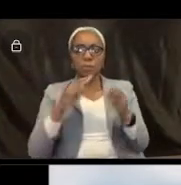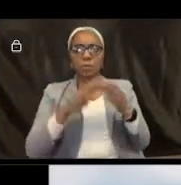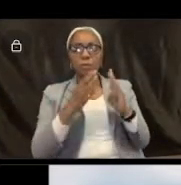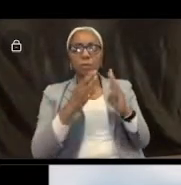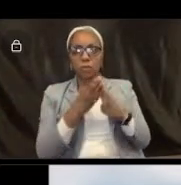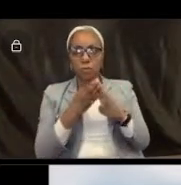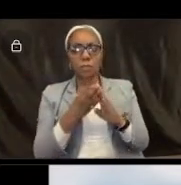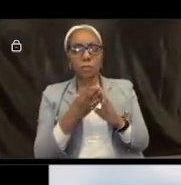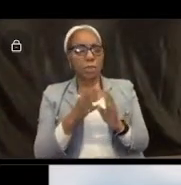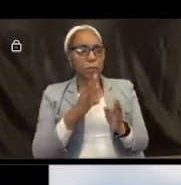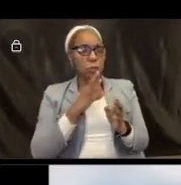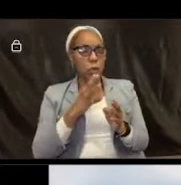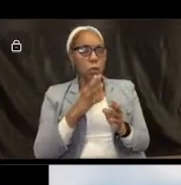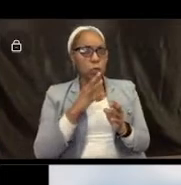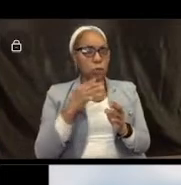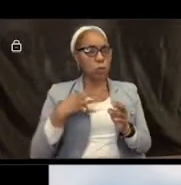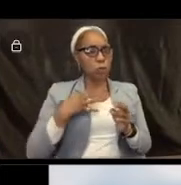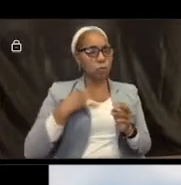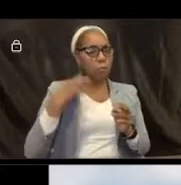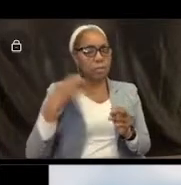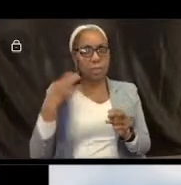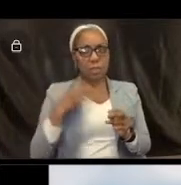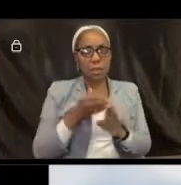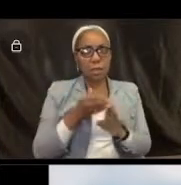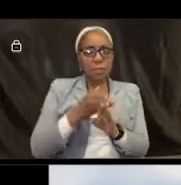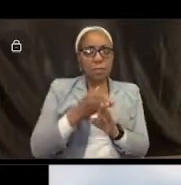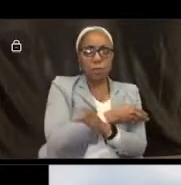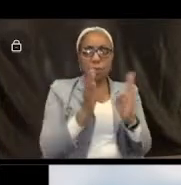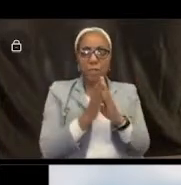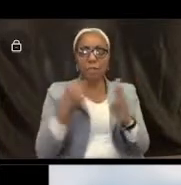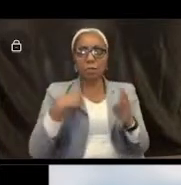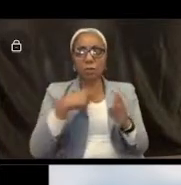community to talk to the representative before the meeting so